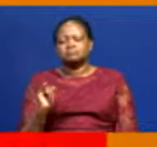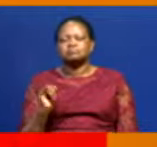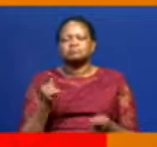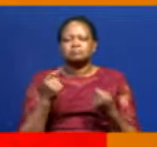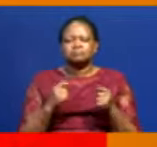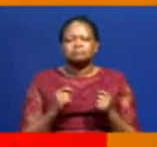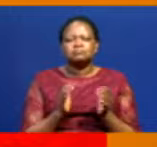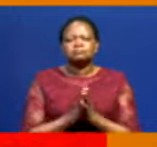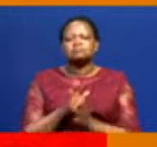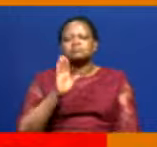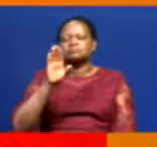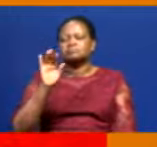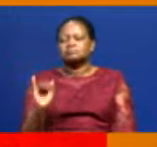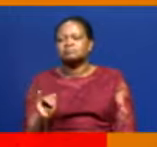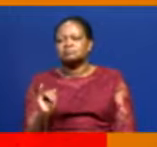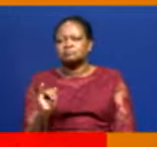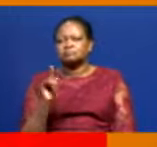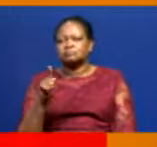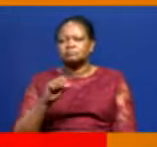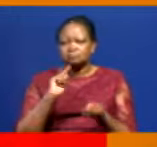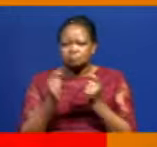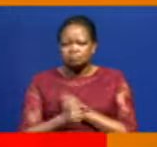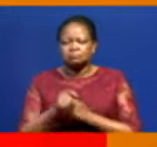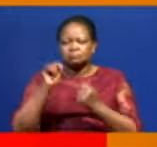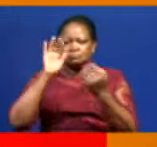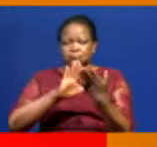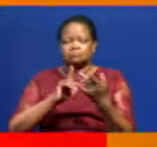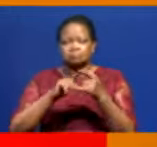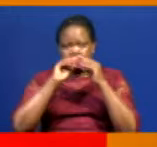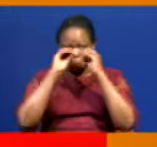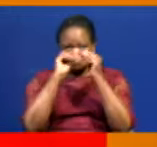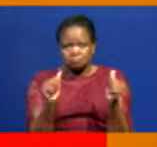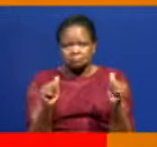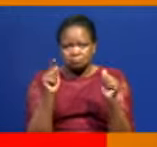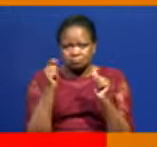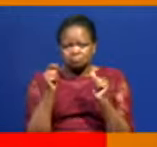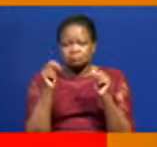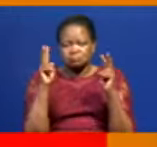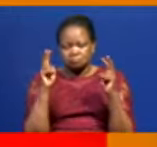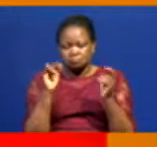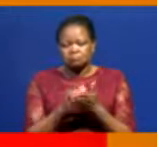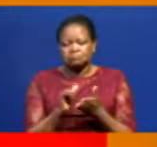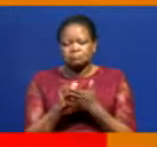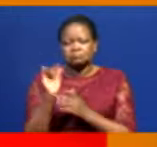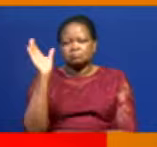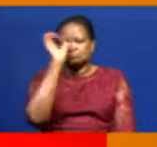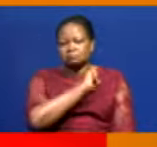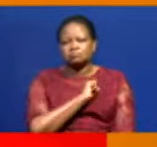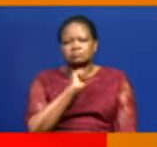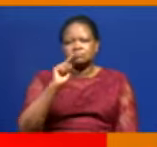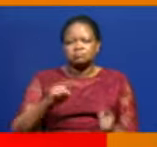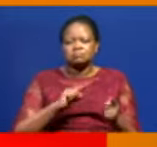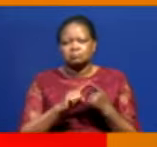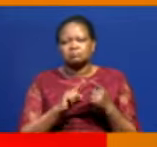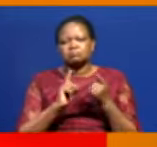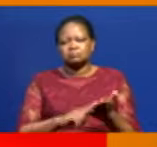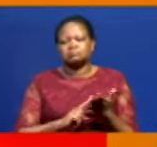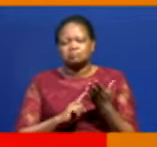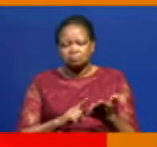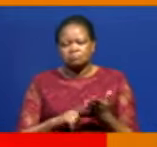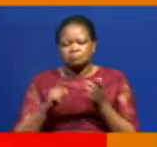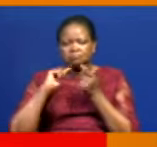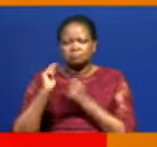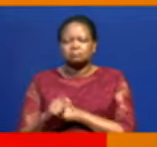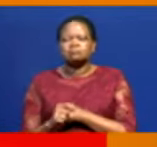The BBI attempt was a reformist approach to address one of the key issues probably we missed out when we were discussing and